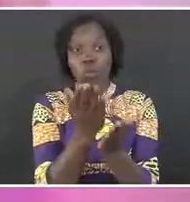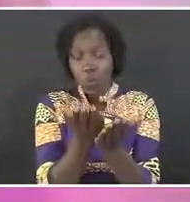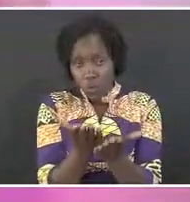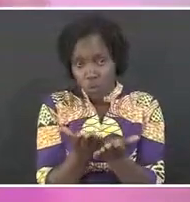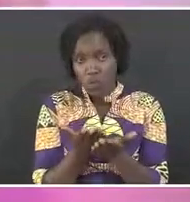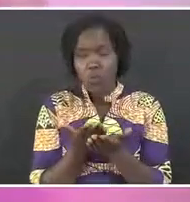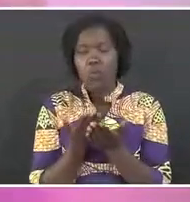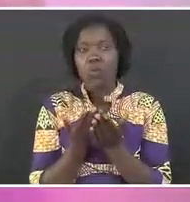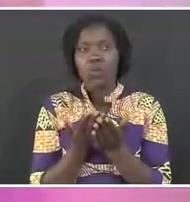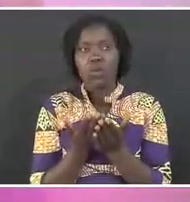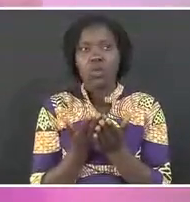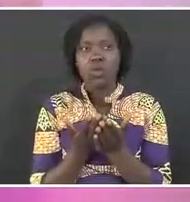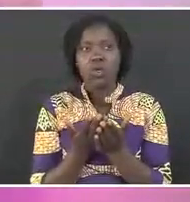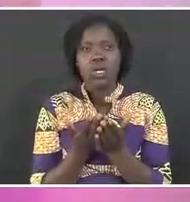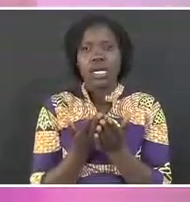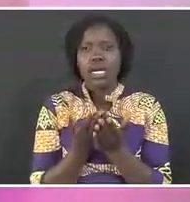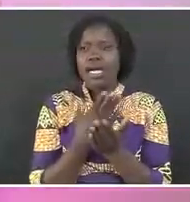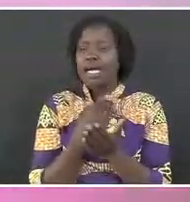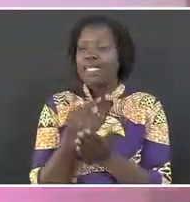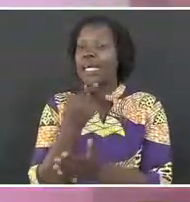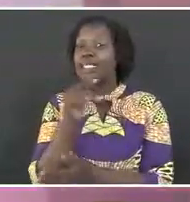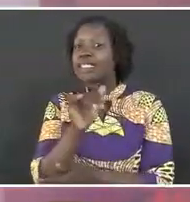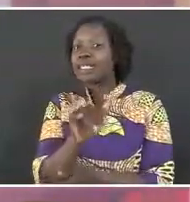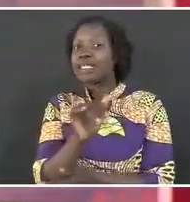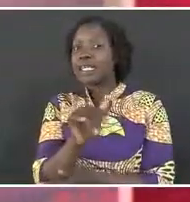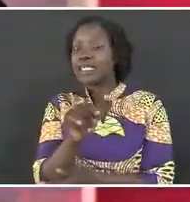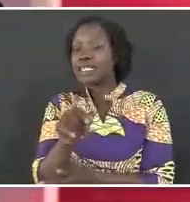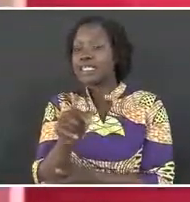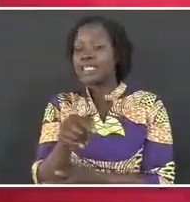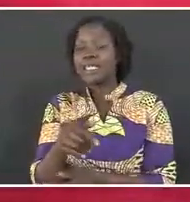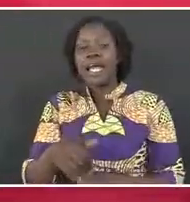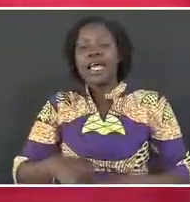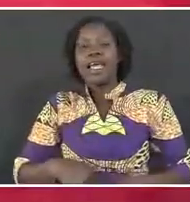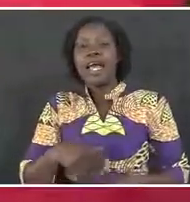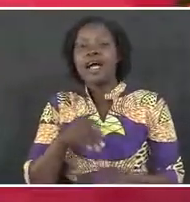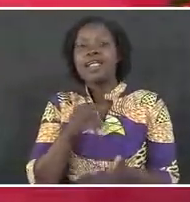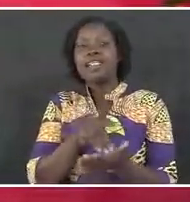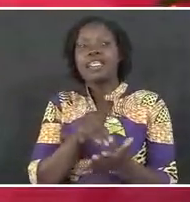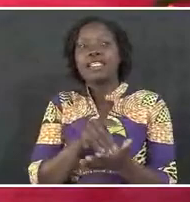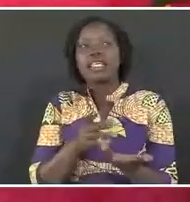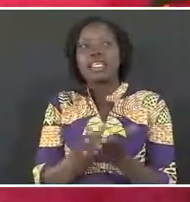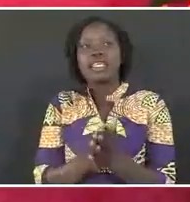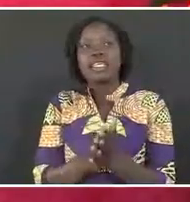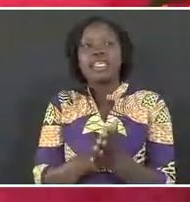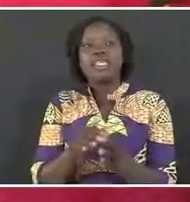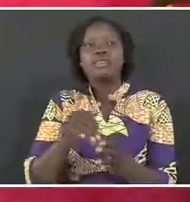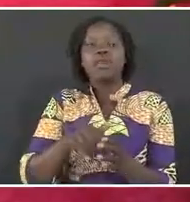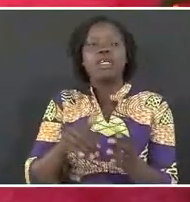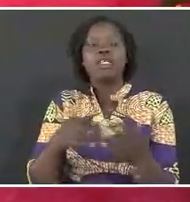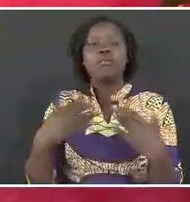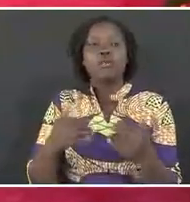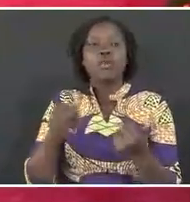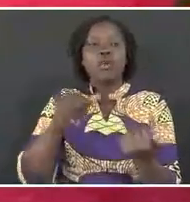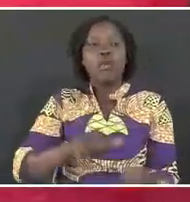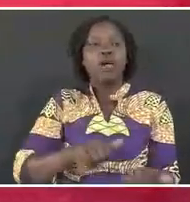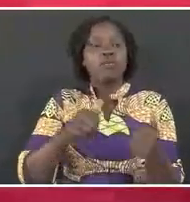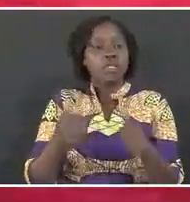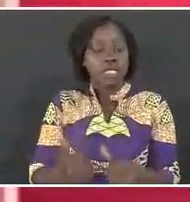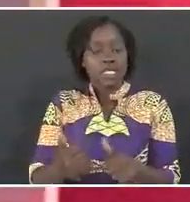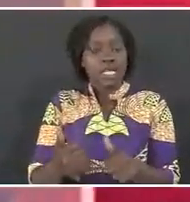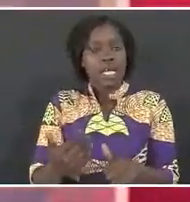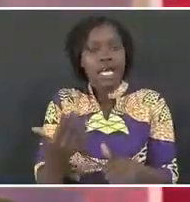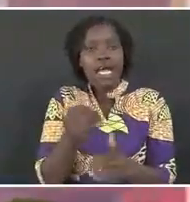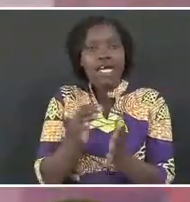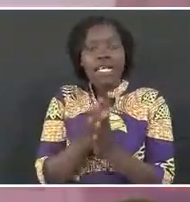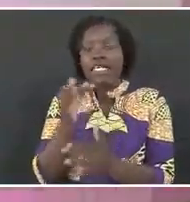witchcraft. And I want to say that this young daktari is among the people who were baptized. At the